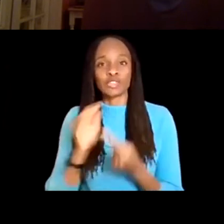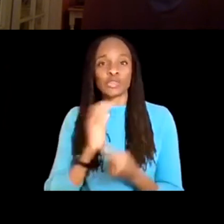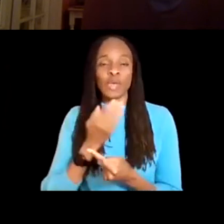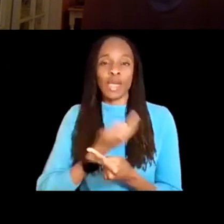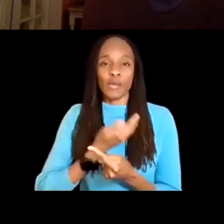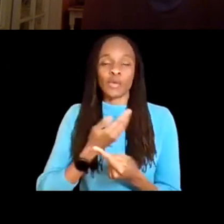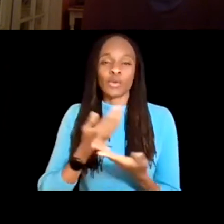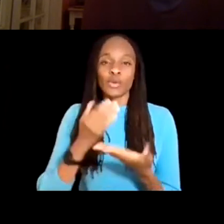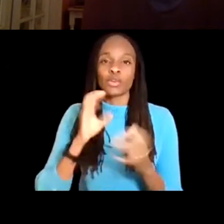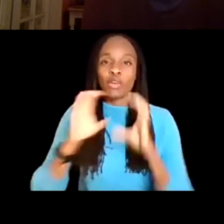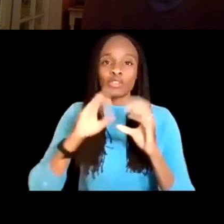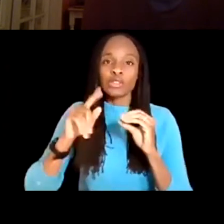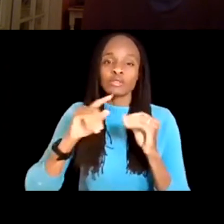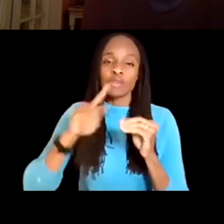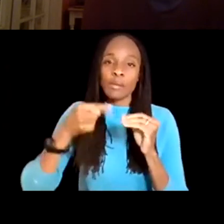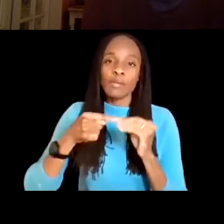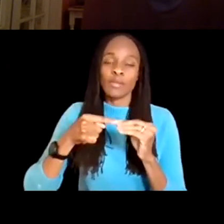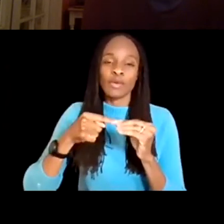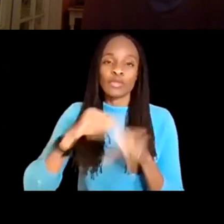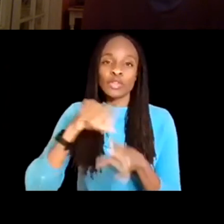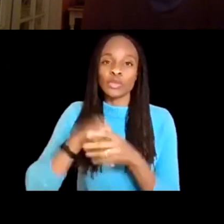inclusion?